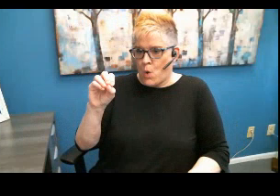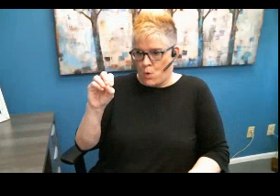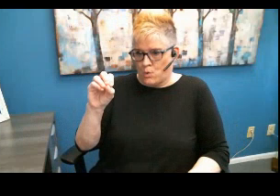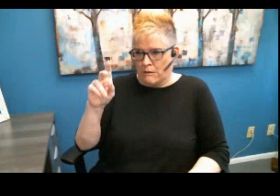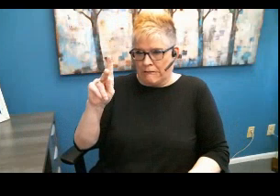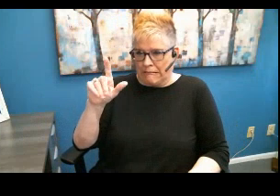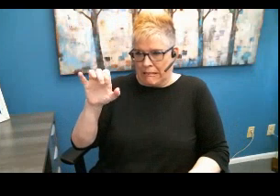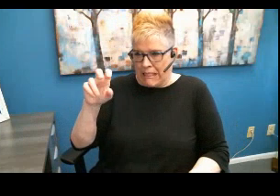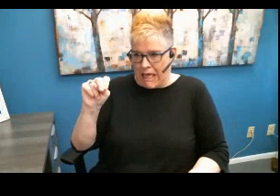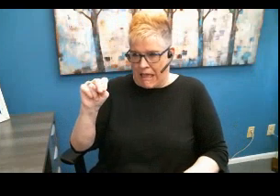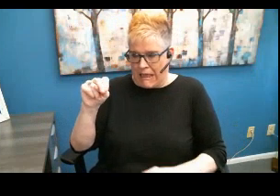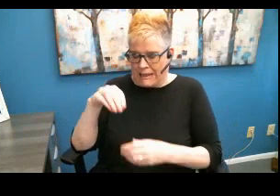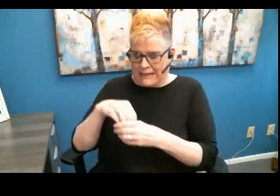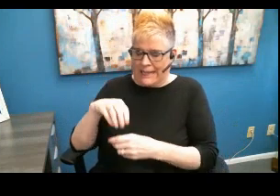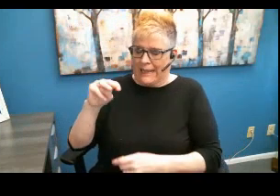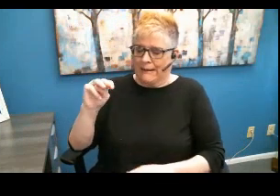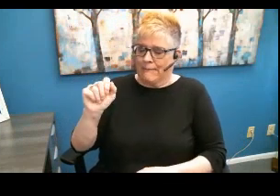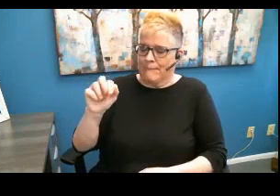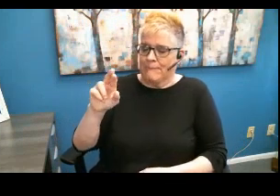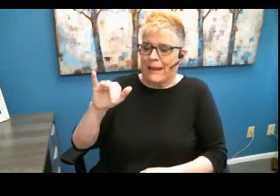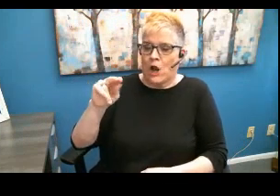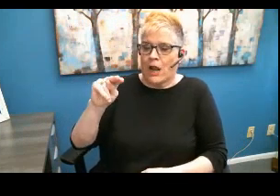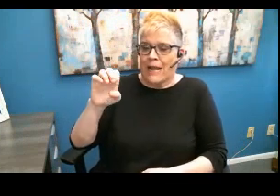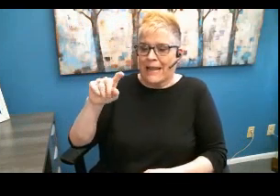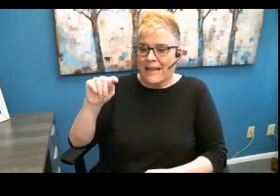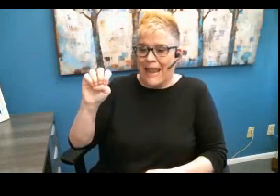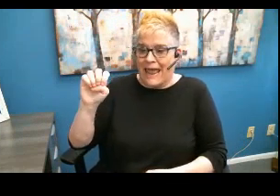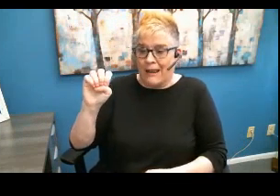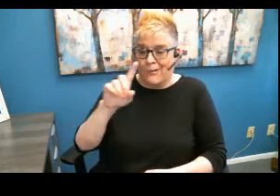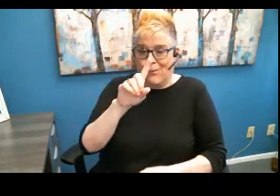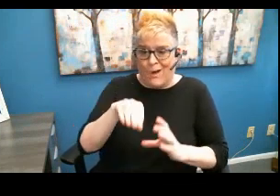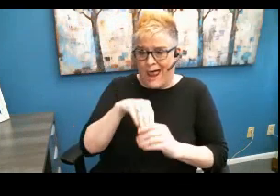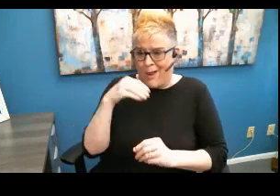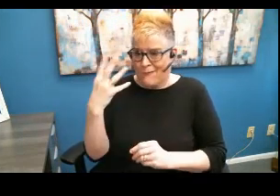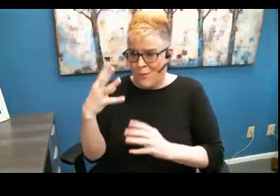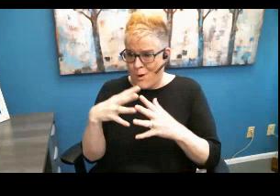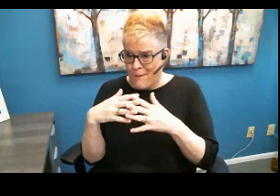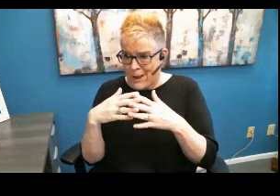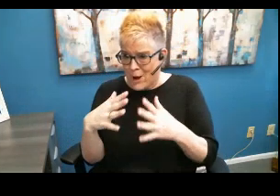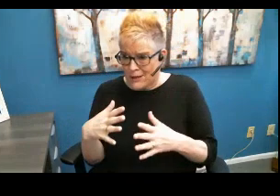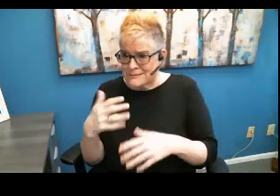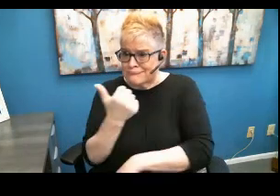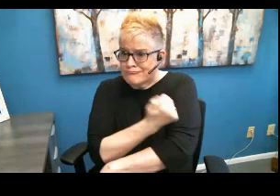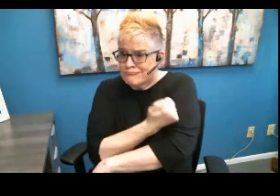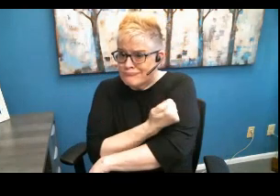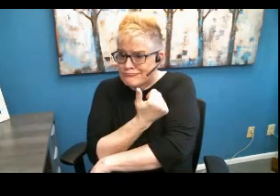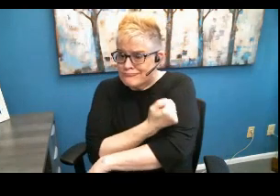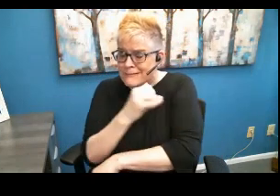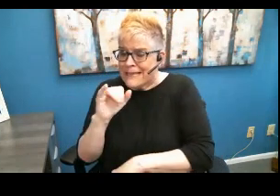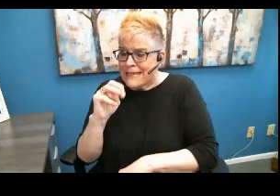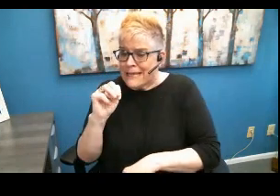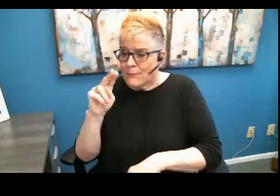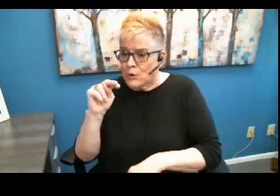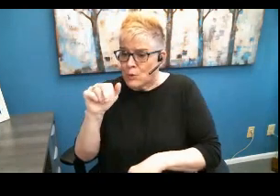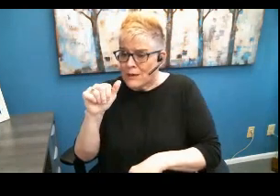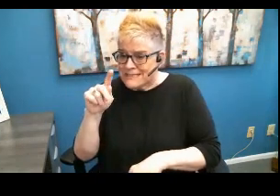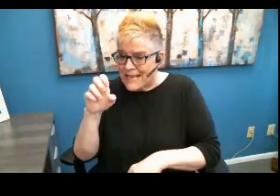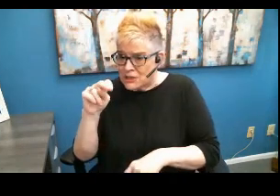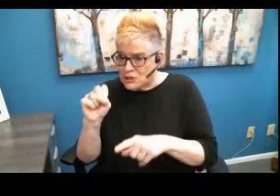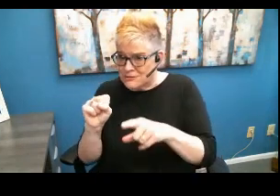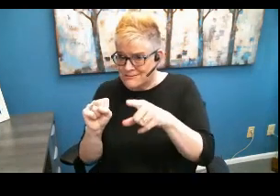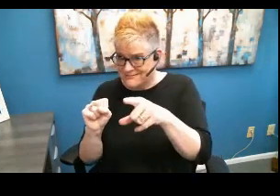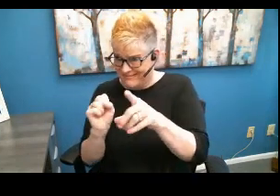in the Marietta area, and each year, 1 in 4 Americans, are immunized by vaccines that are produced at that Marietta